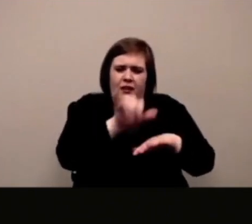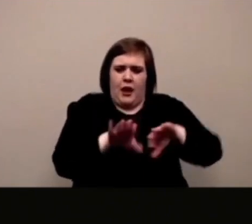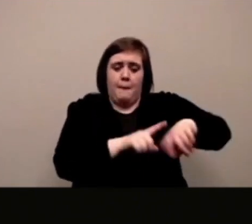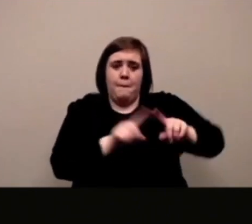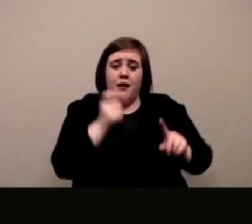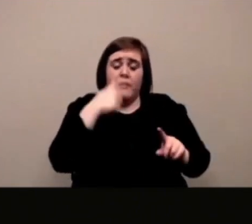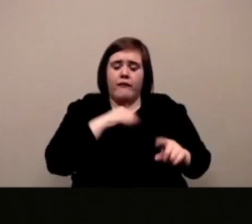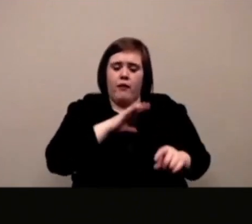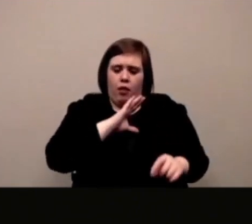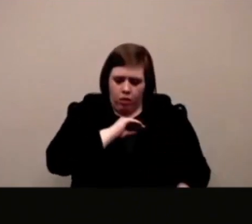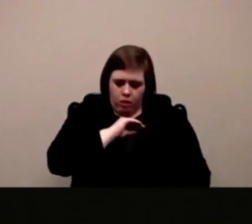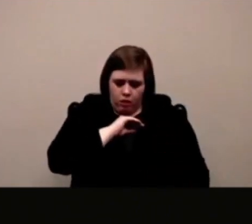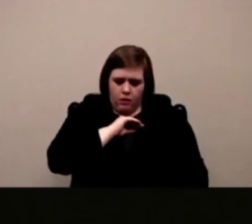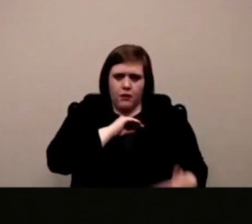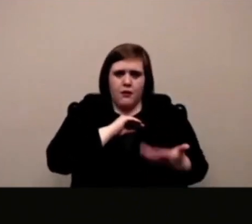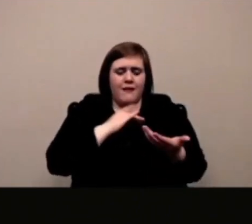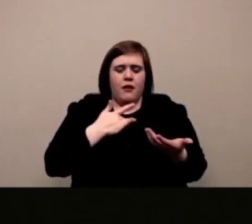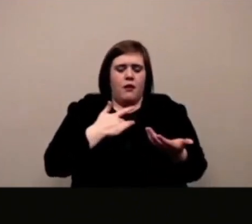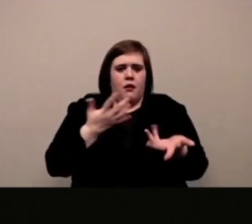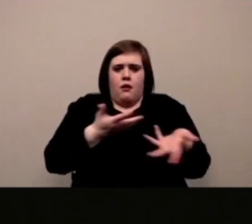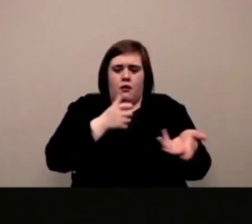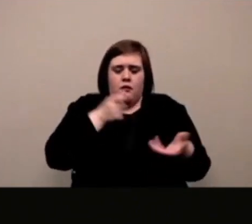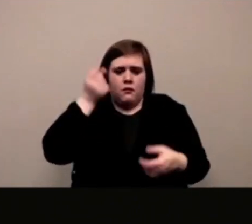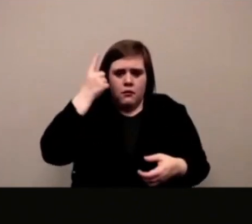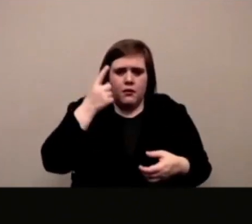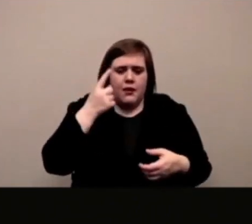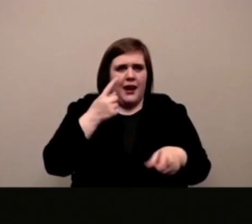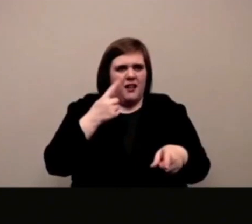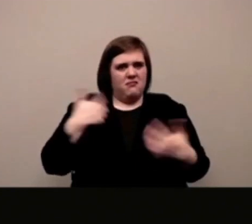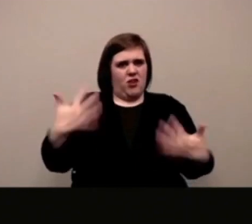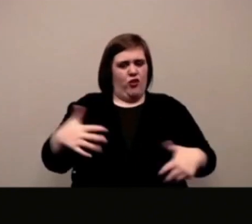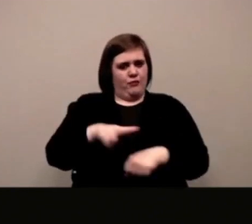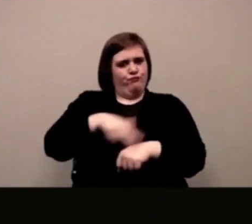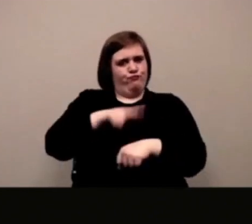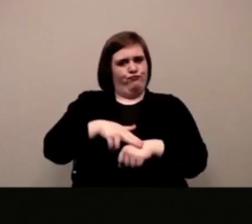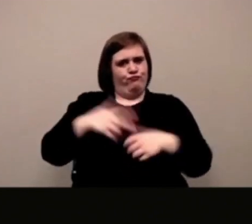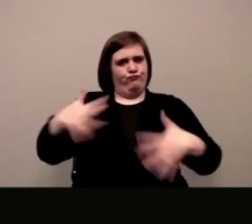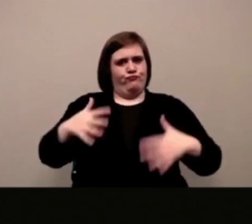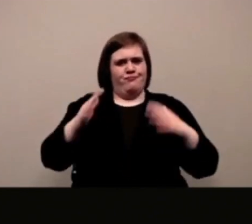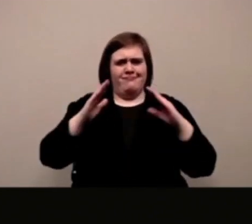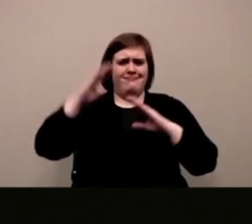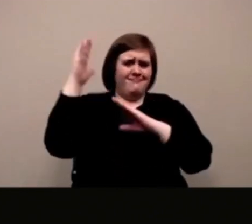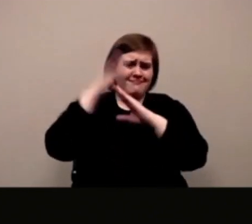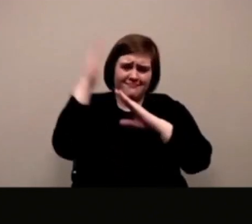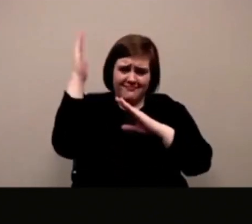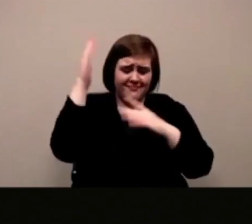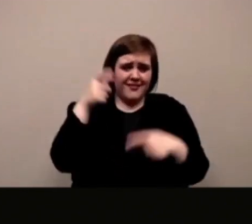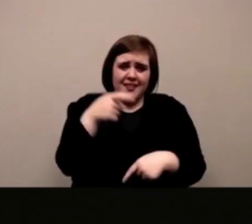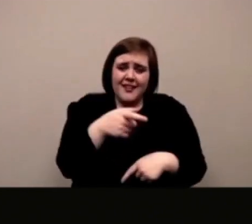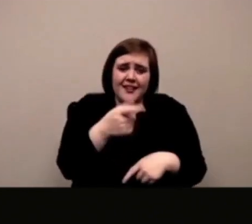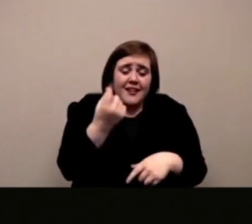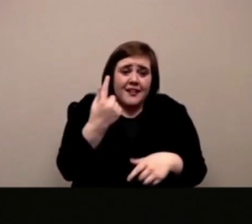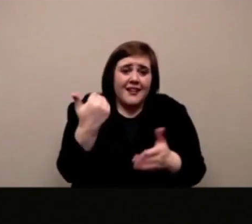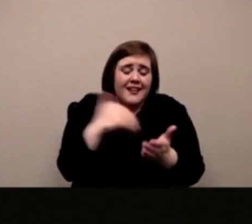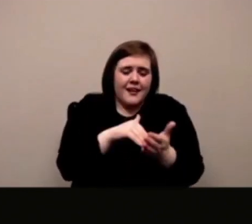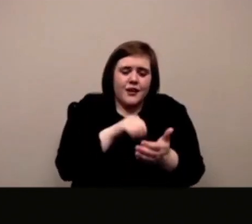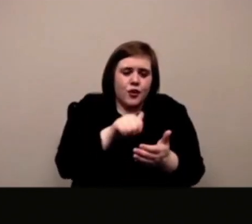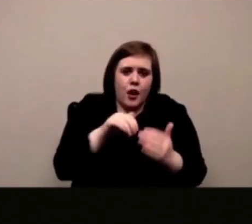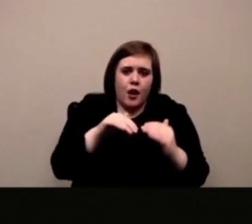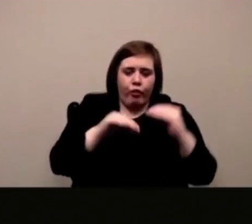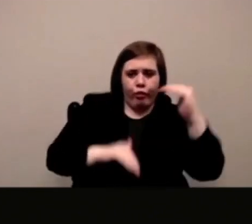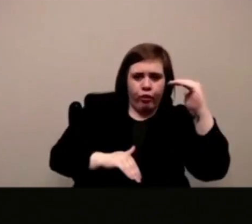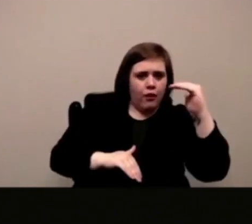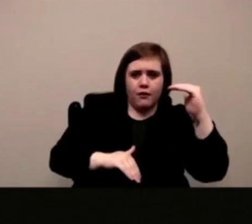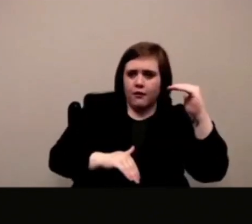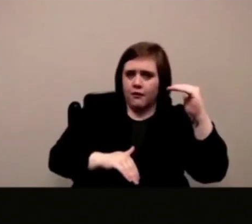and understanding the innate excellence, and the fact that, again, you're not always operating from less than, because you